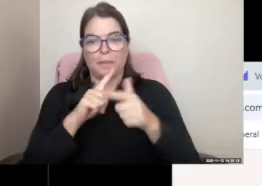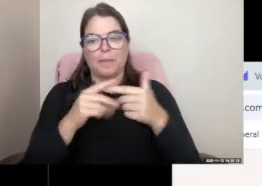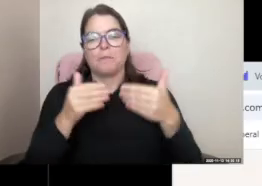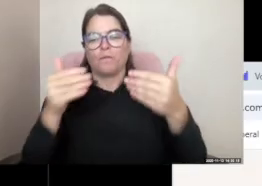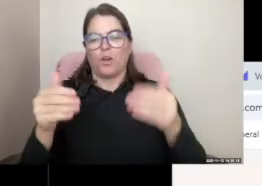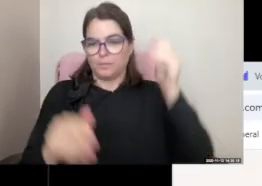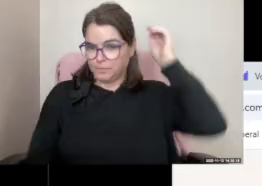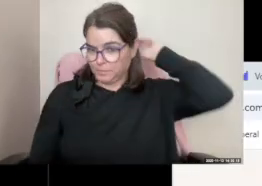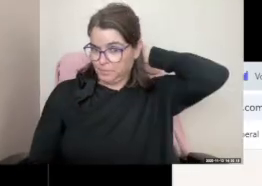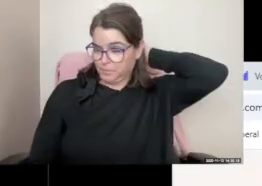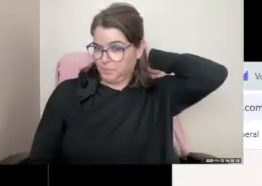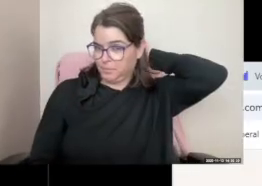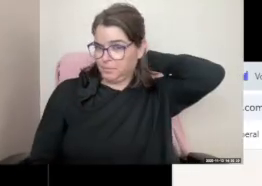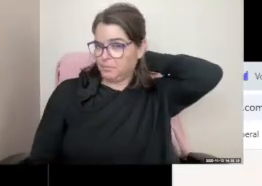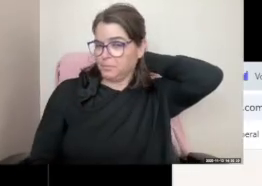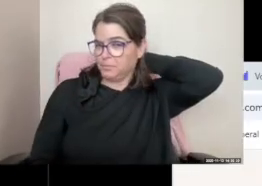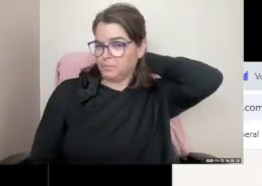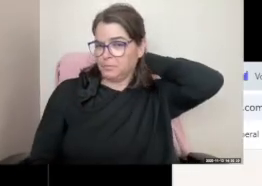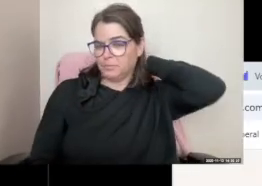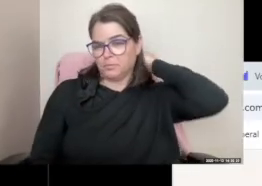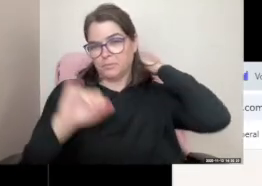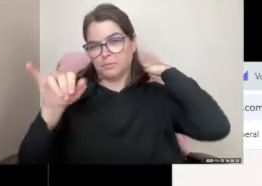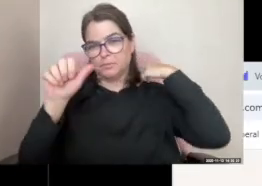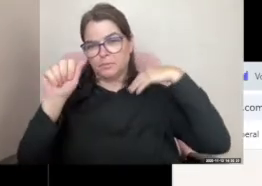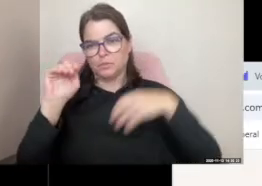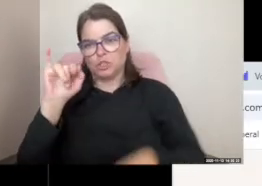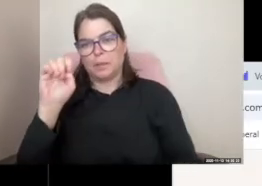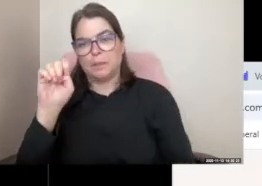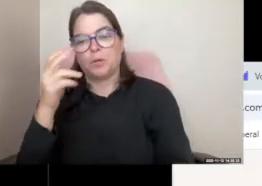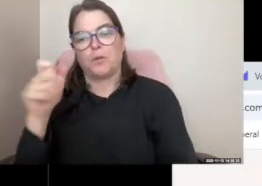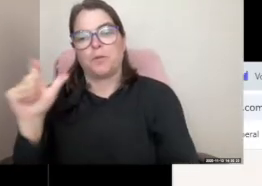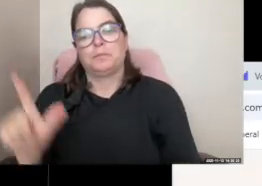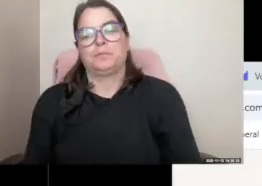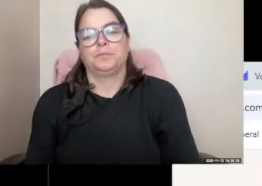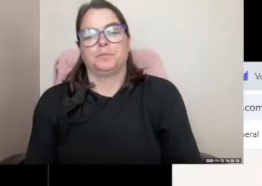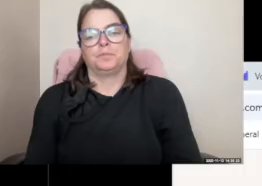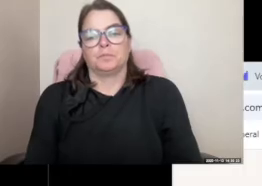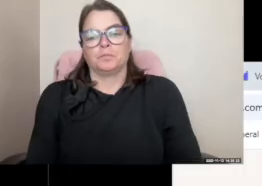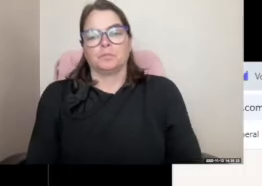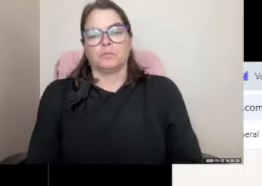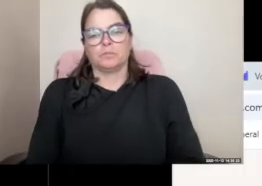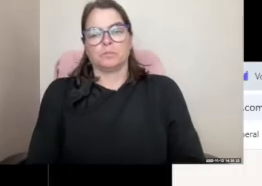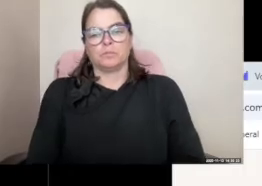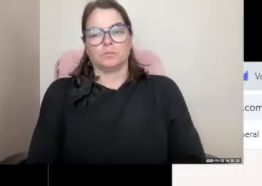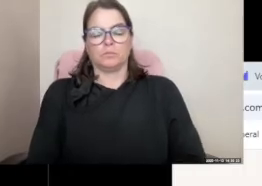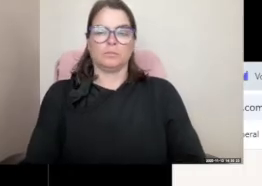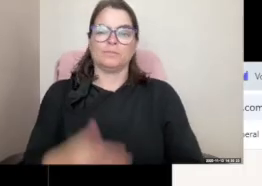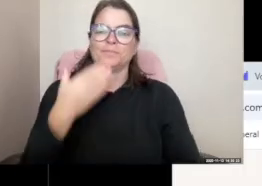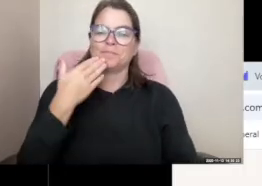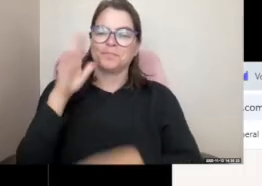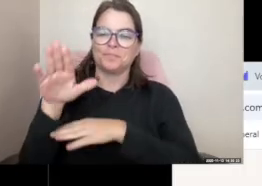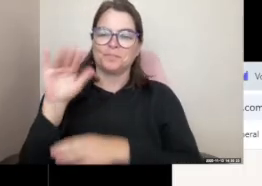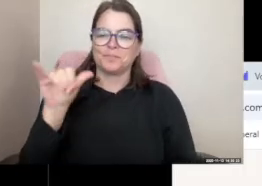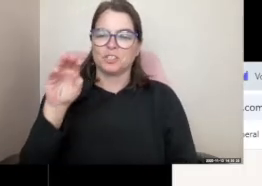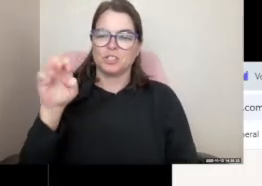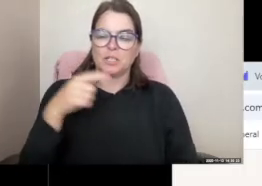to move along. So I'm going to You're telling me to keep my comments shorter. I get it. I got the message. Pick up the pace. Now I was going to call